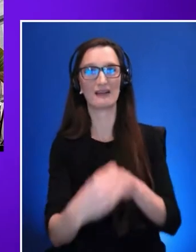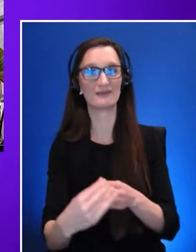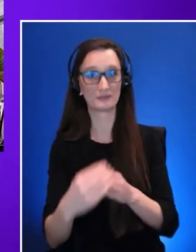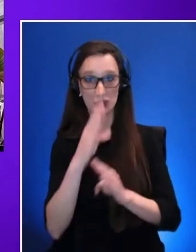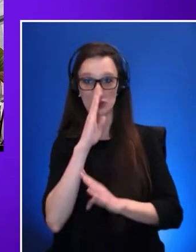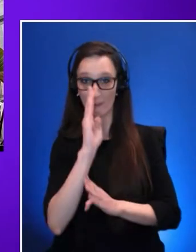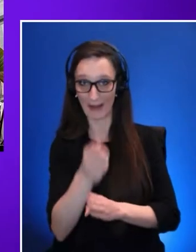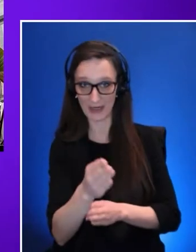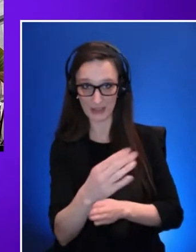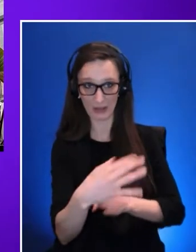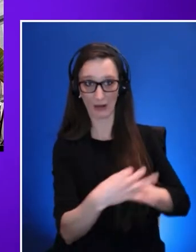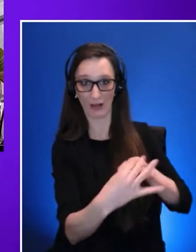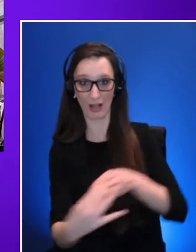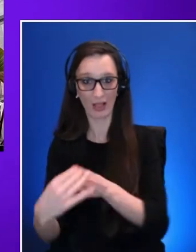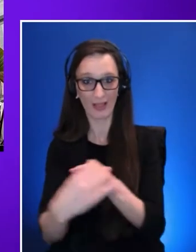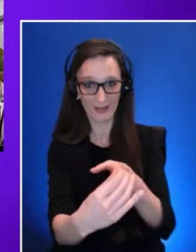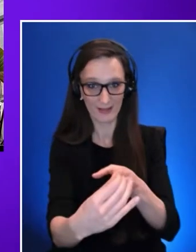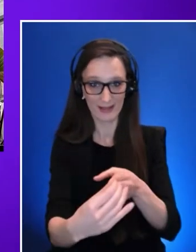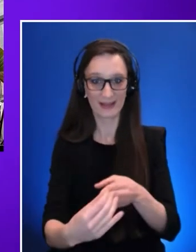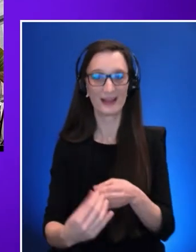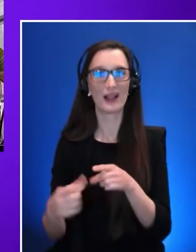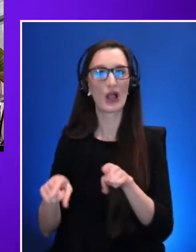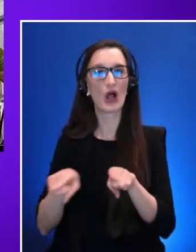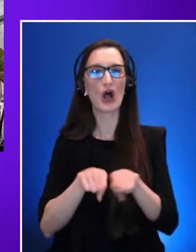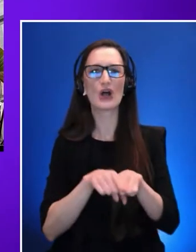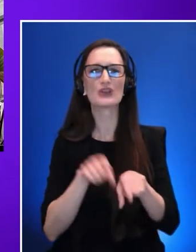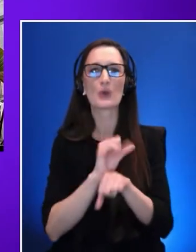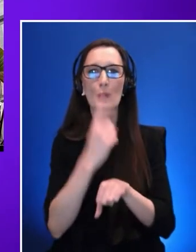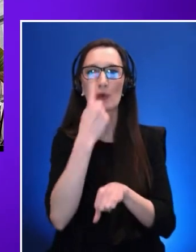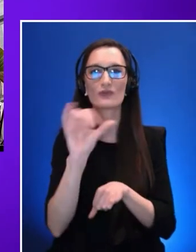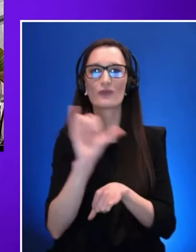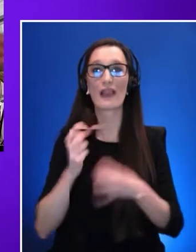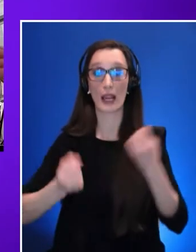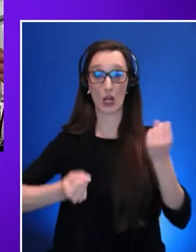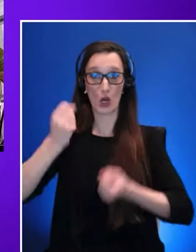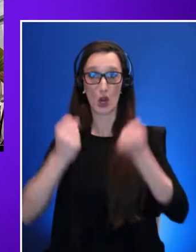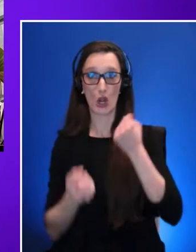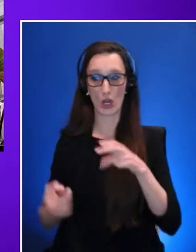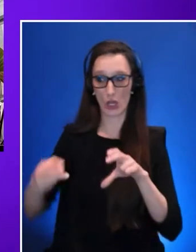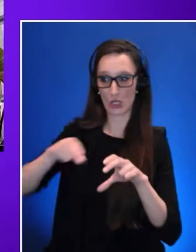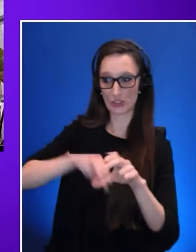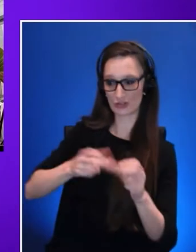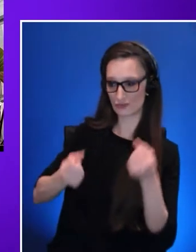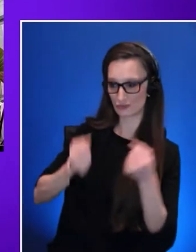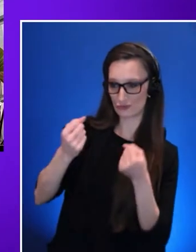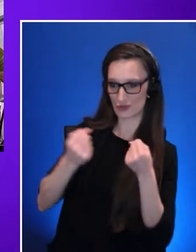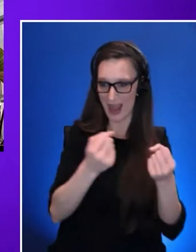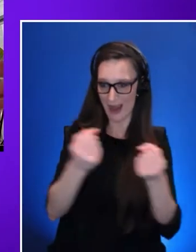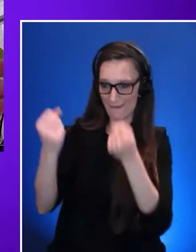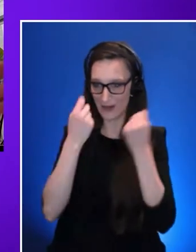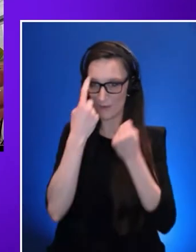also works like in a car for driving to help you figure out what direction you need